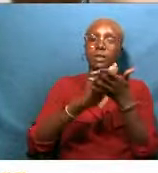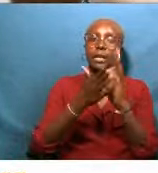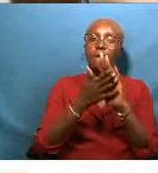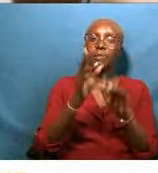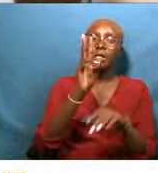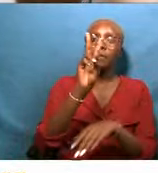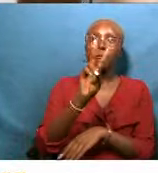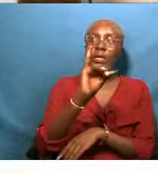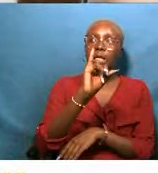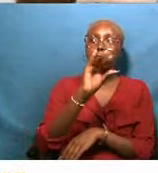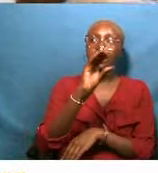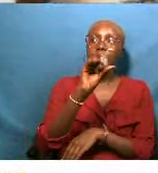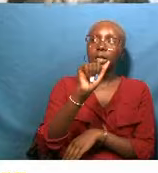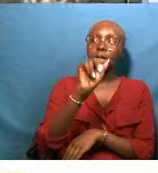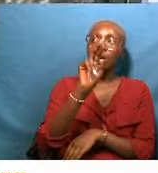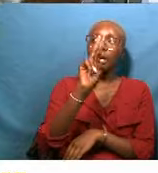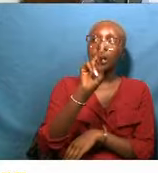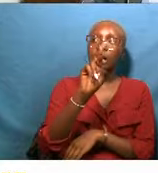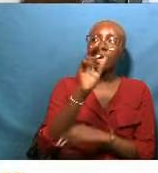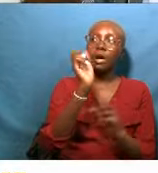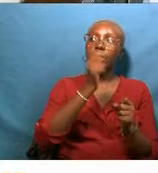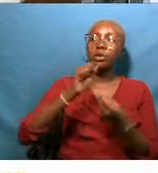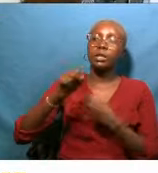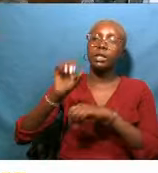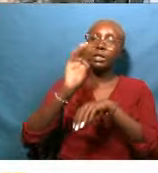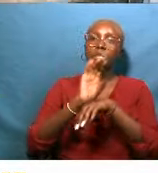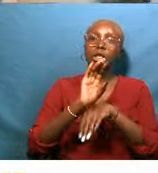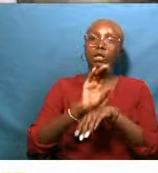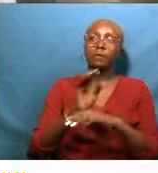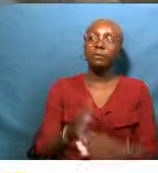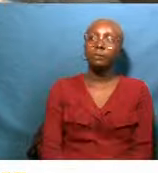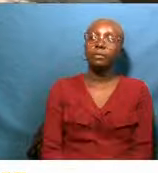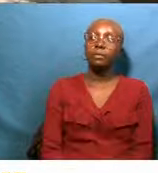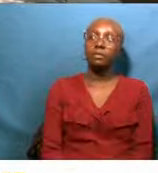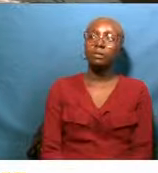of All Saints Cathedral Diocese.